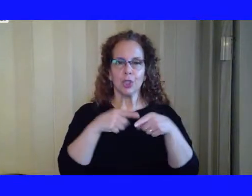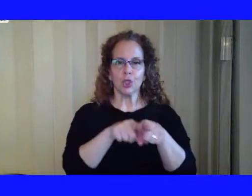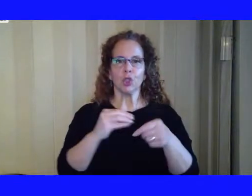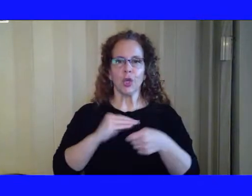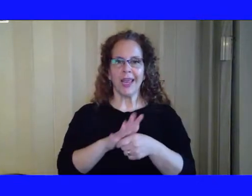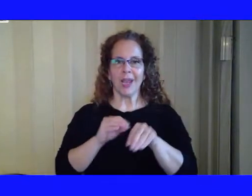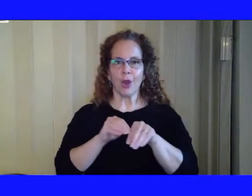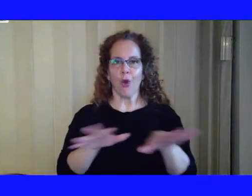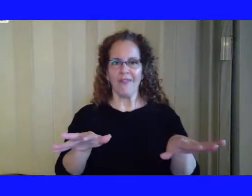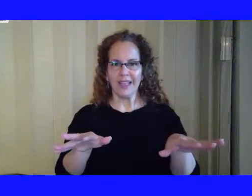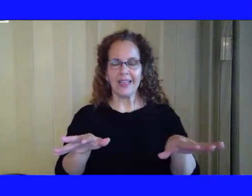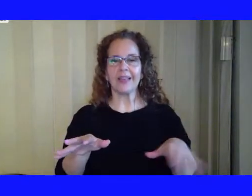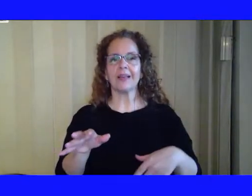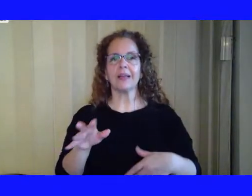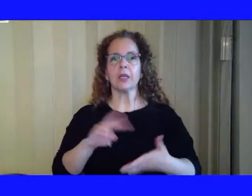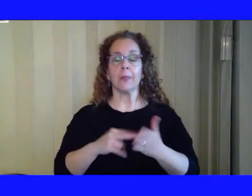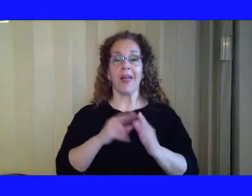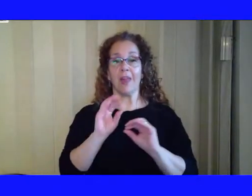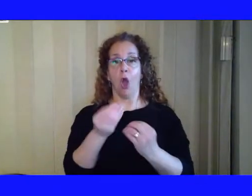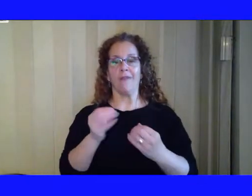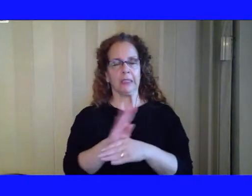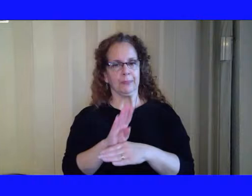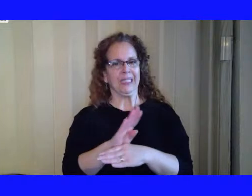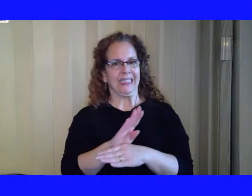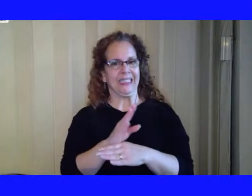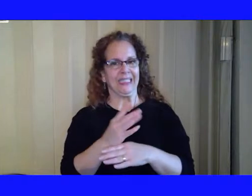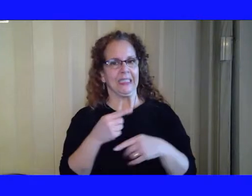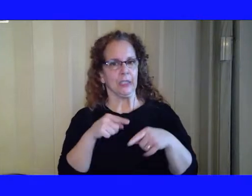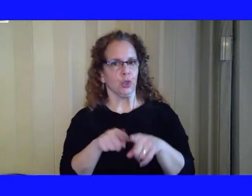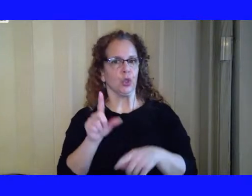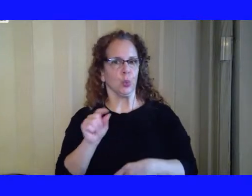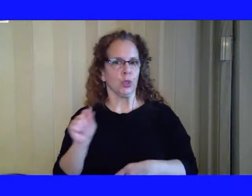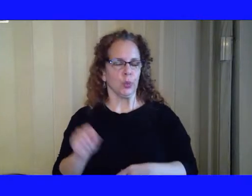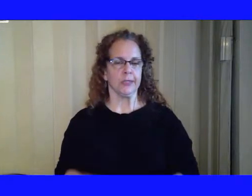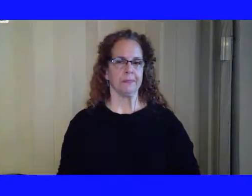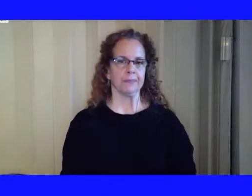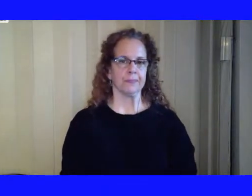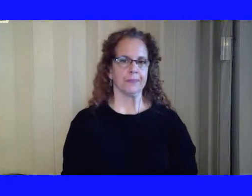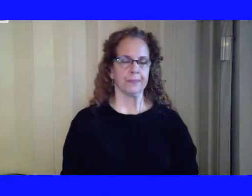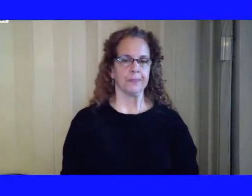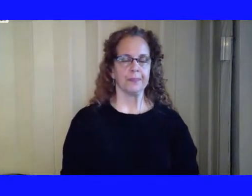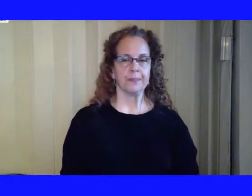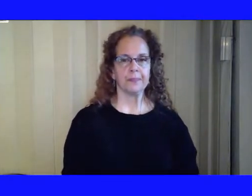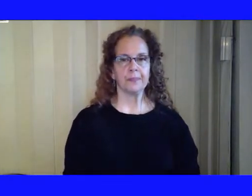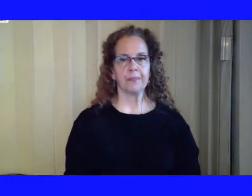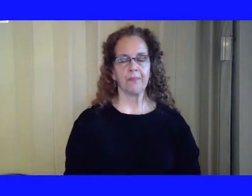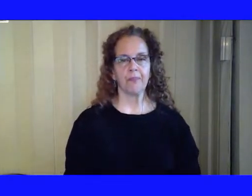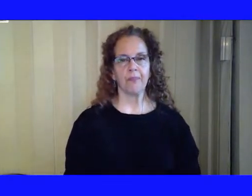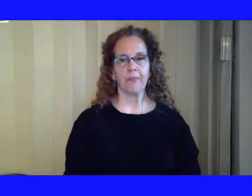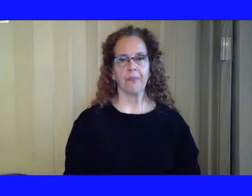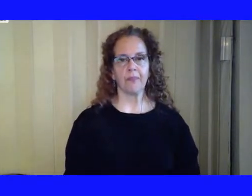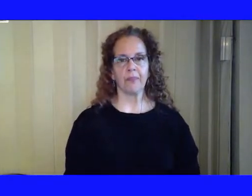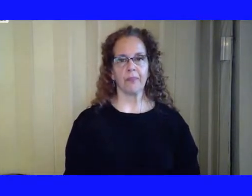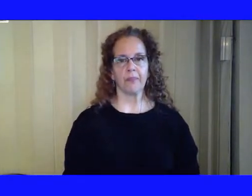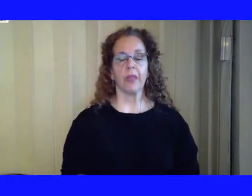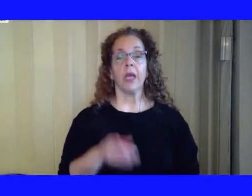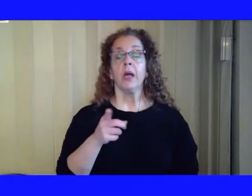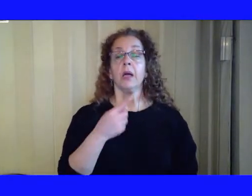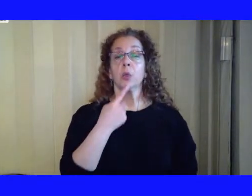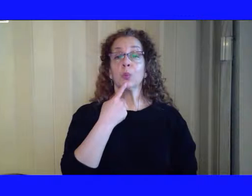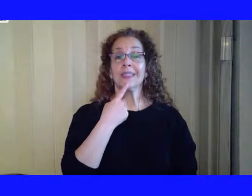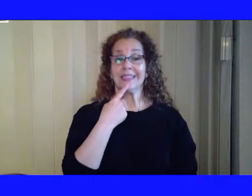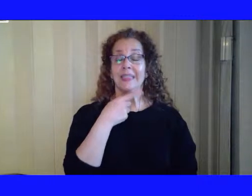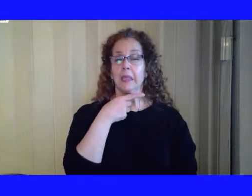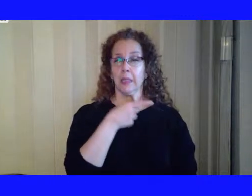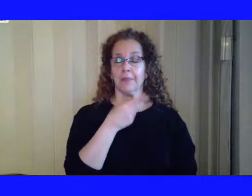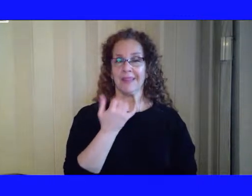we accommodated as much as possible staff members who needed a change in assignment, some other modification,